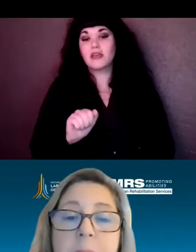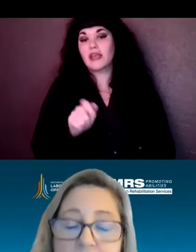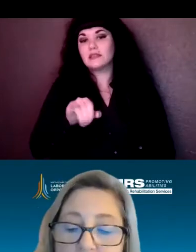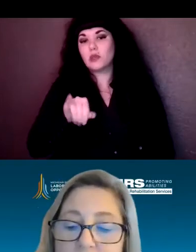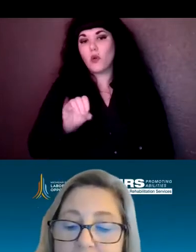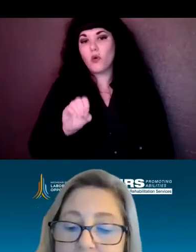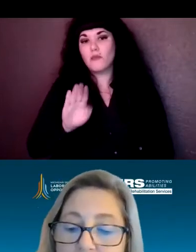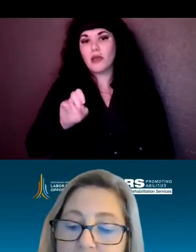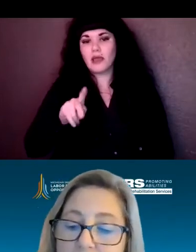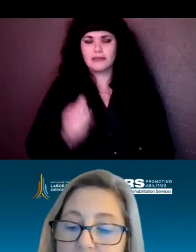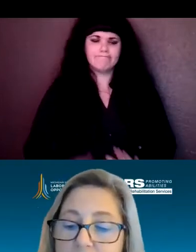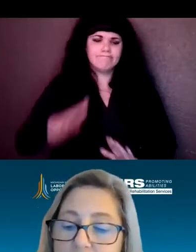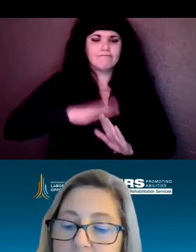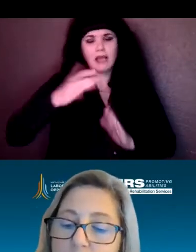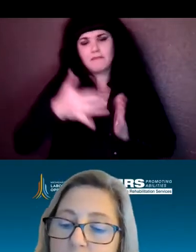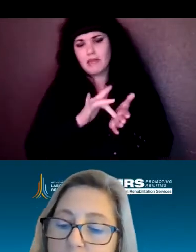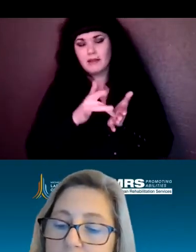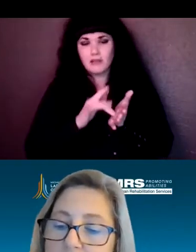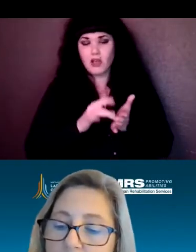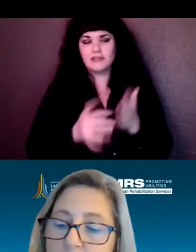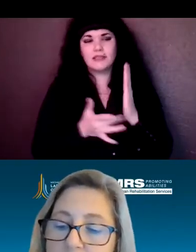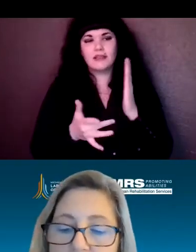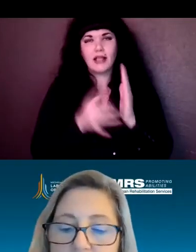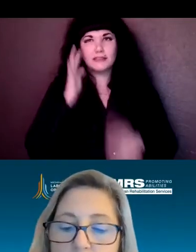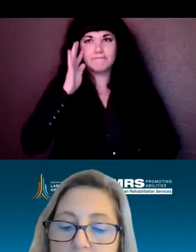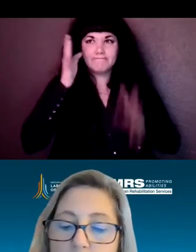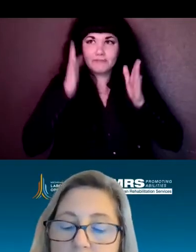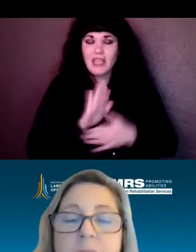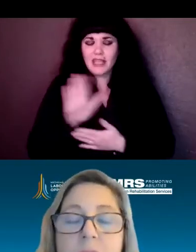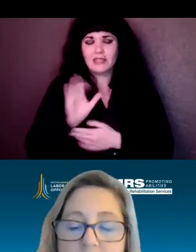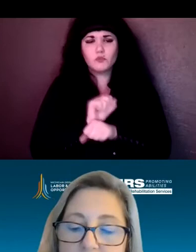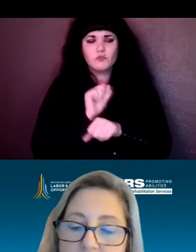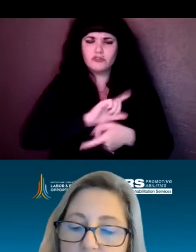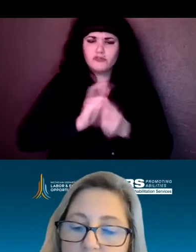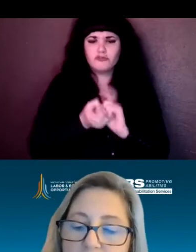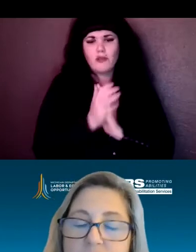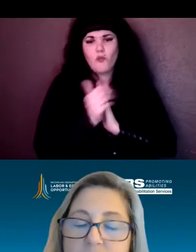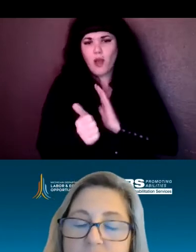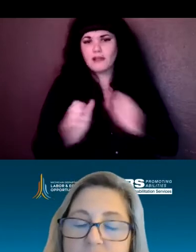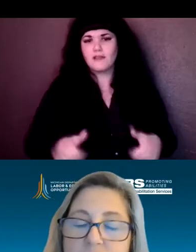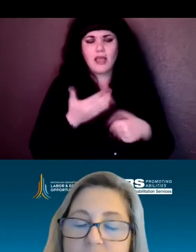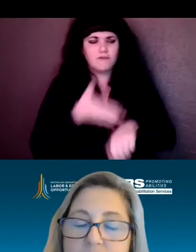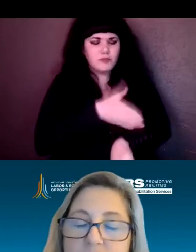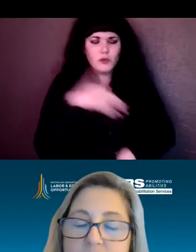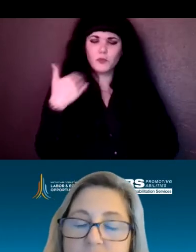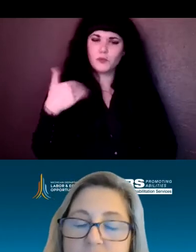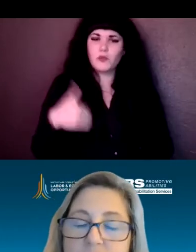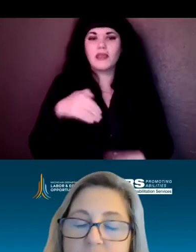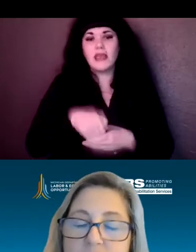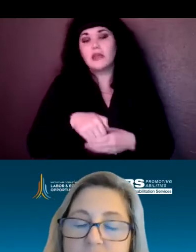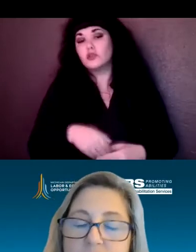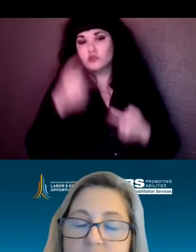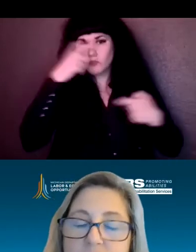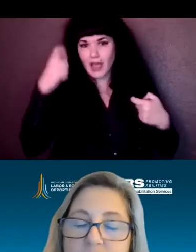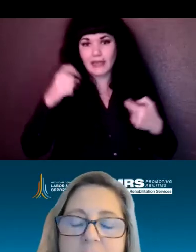top medical technology innovators, whose work has helped redefine the way quality of life is improved in traumatic injury patients